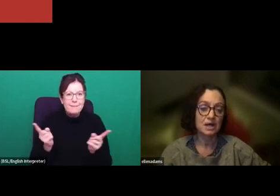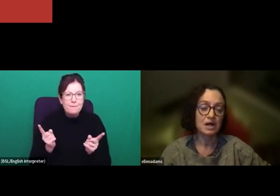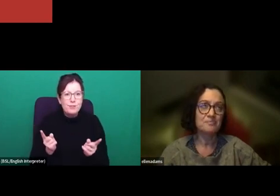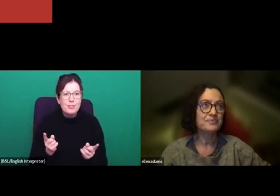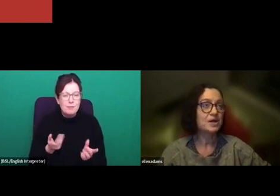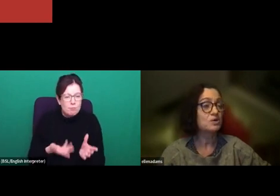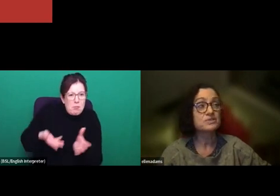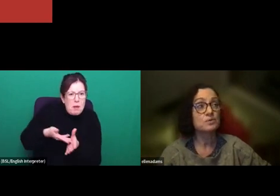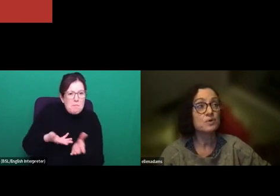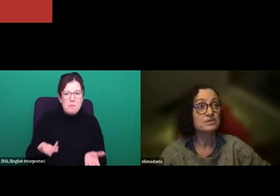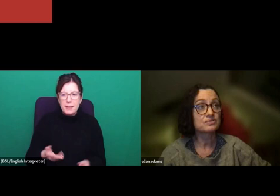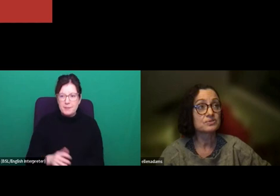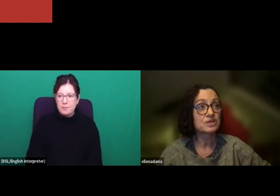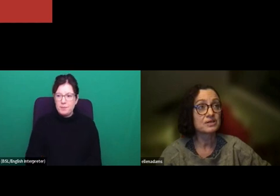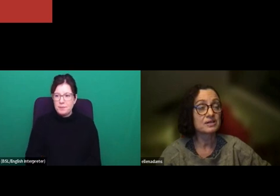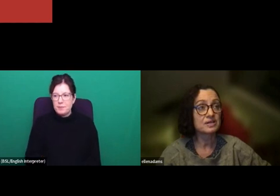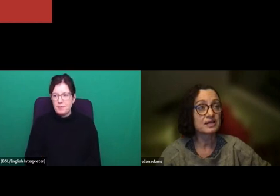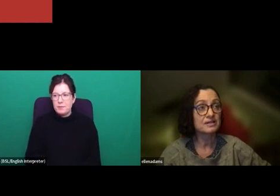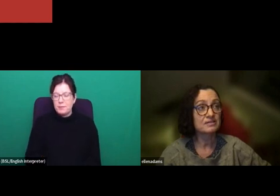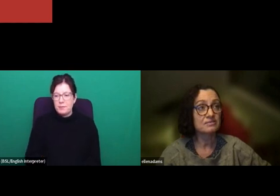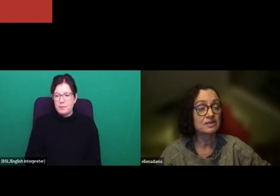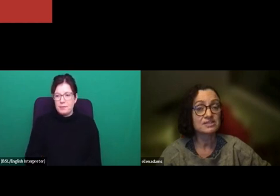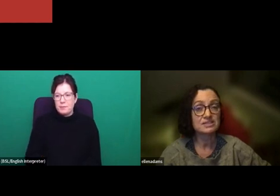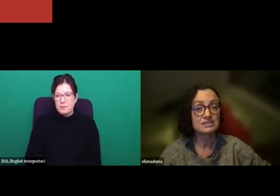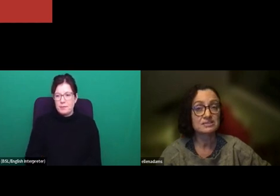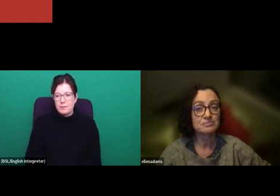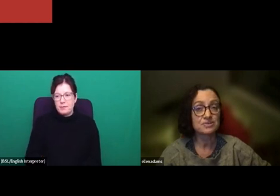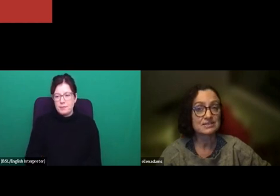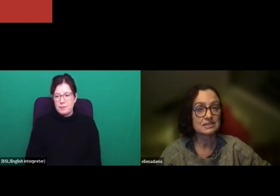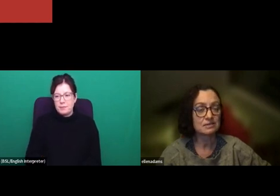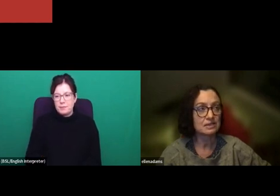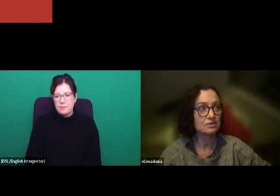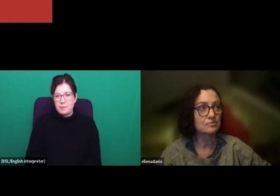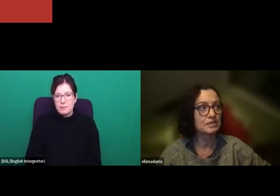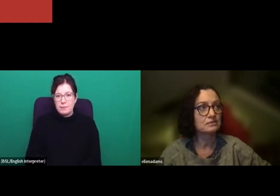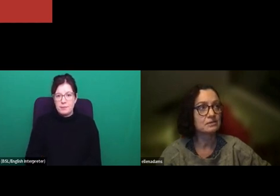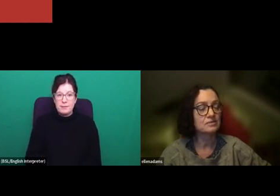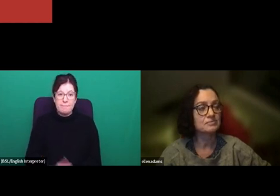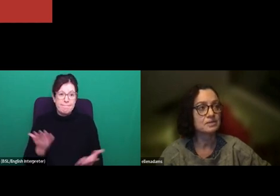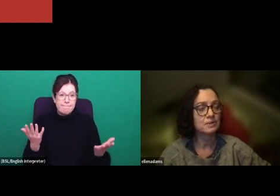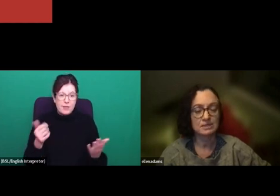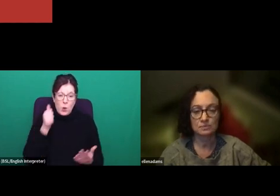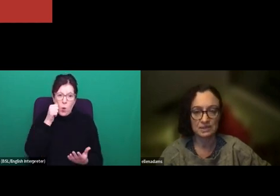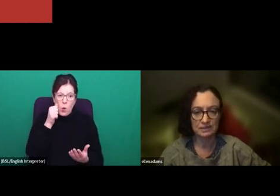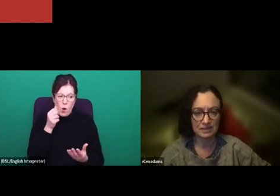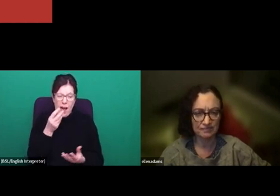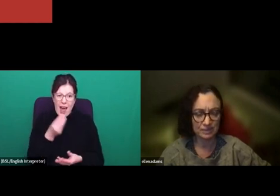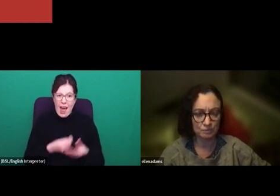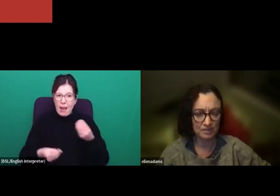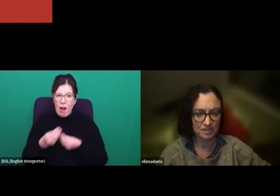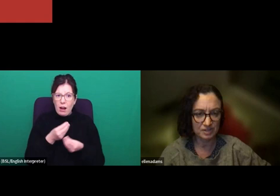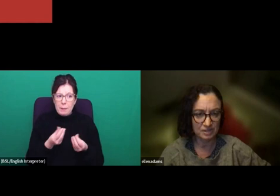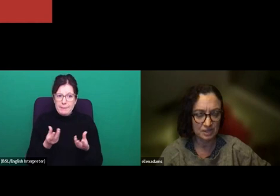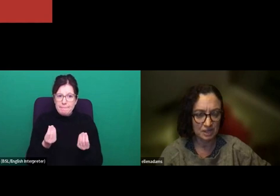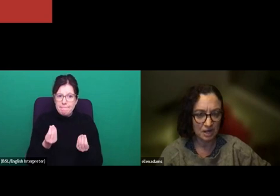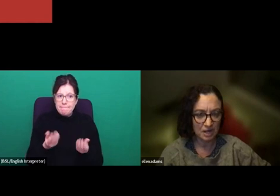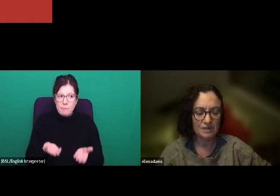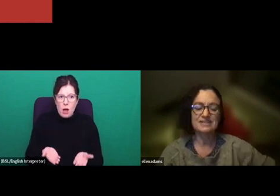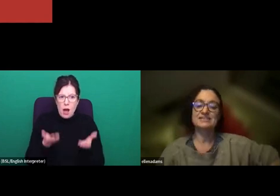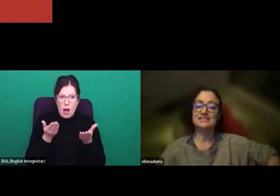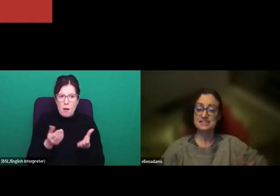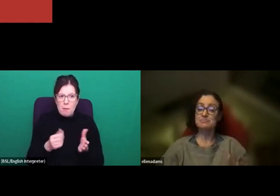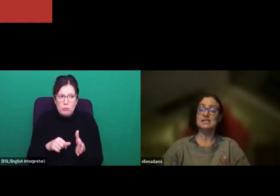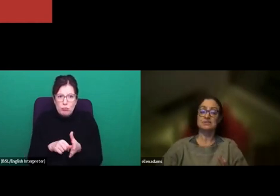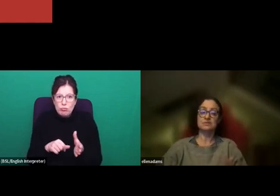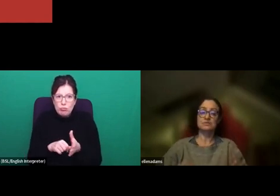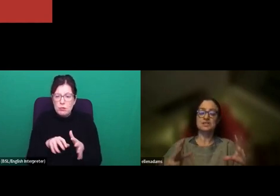ones. I also wonder also in the rather depressing economic times that we live in, whether,